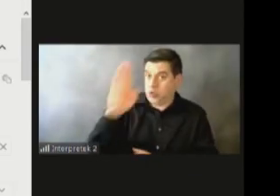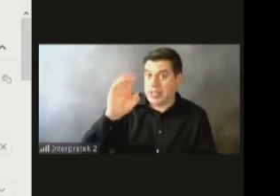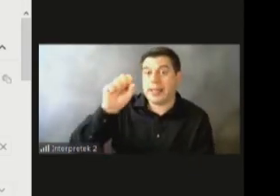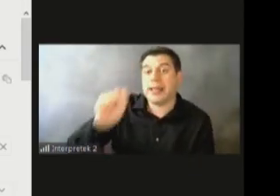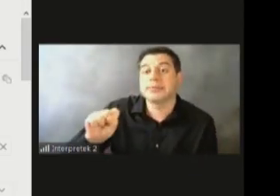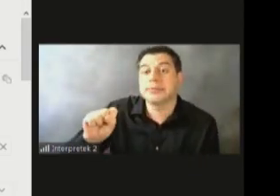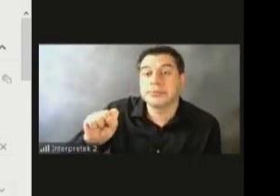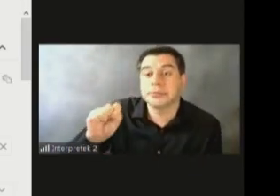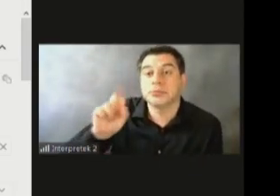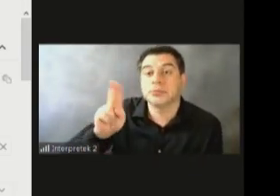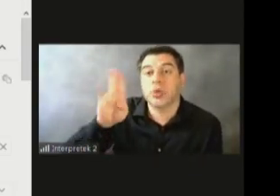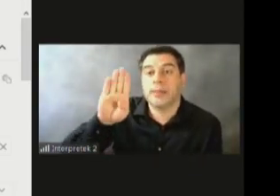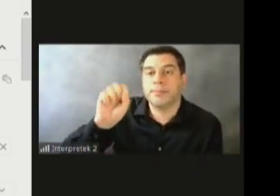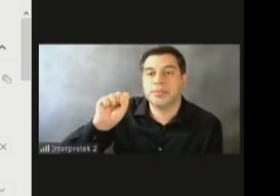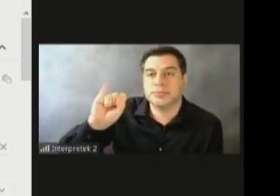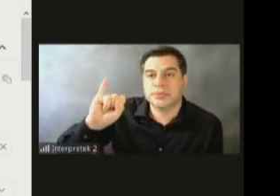affordable.